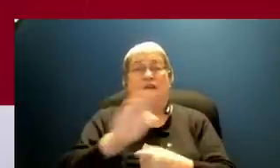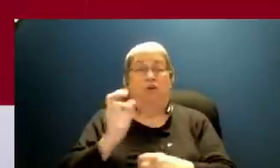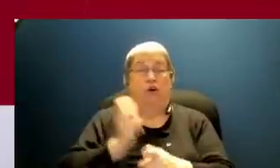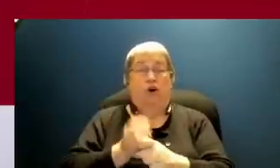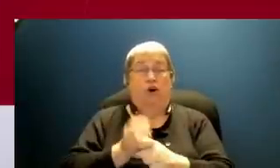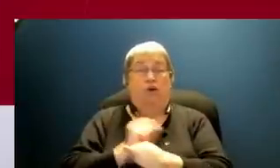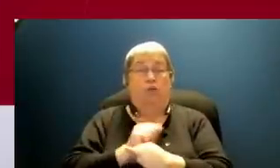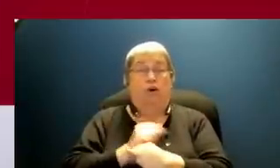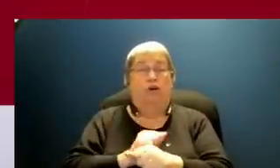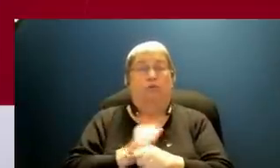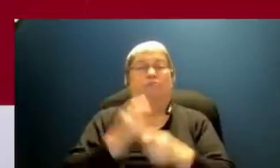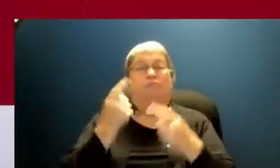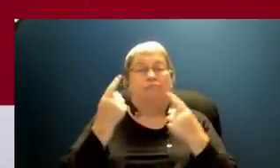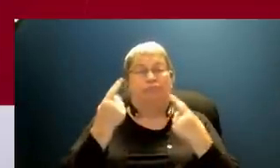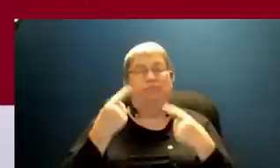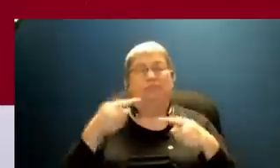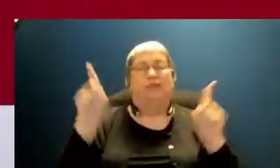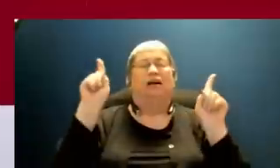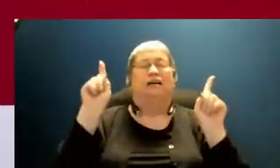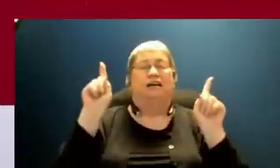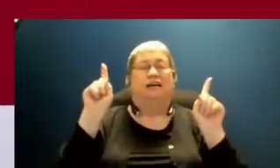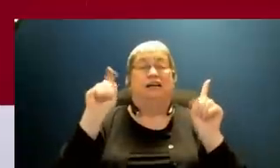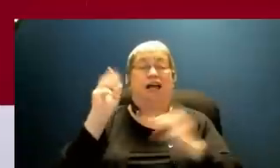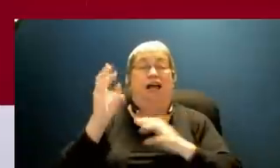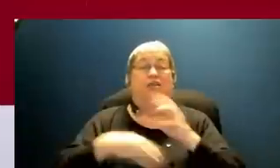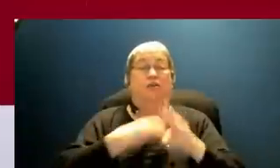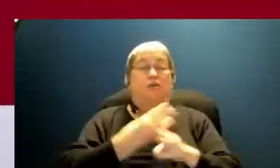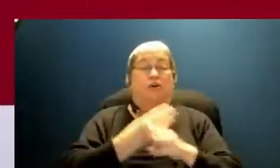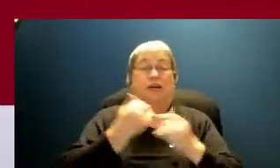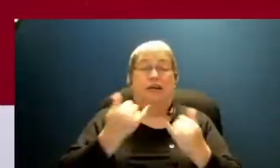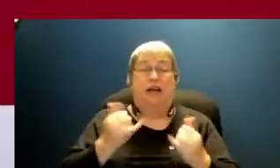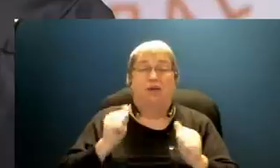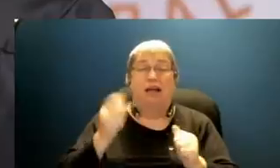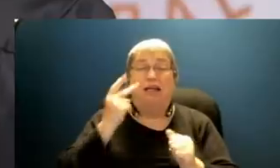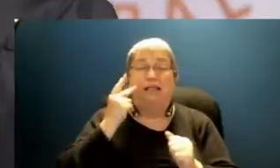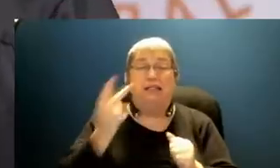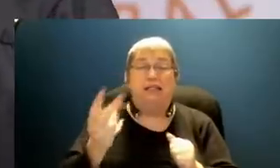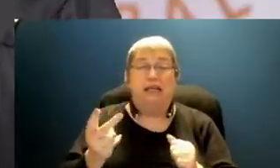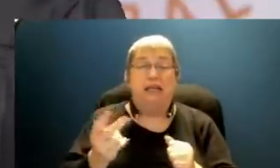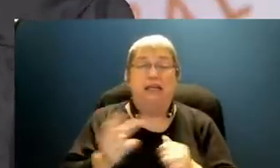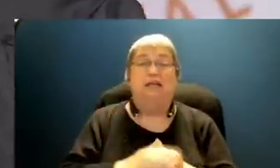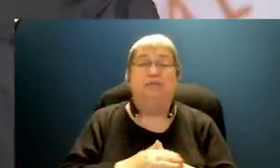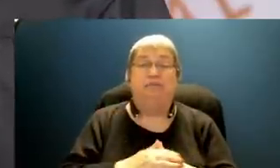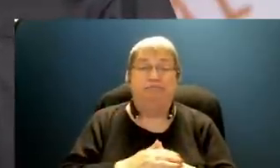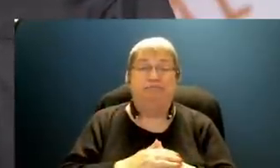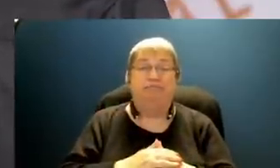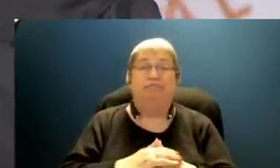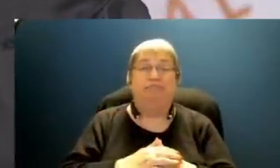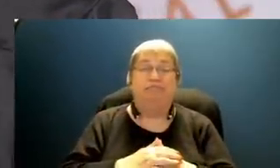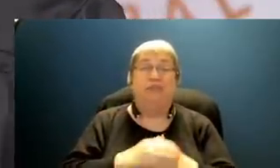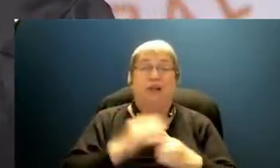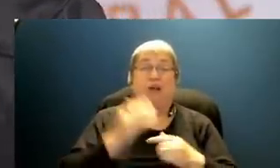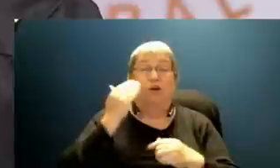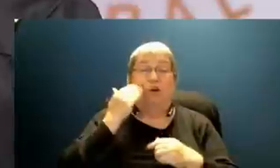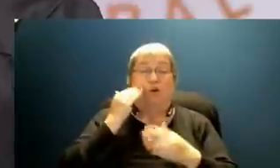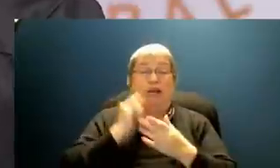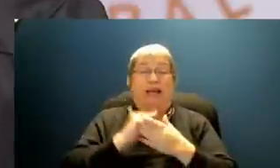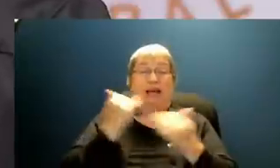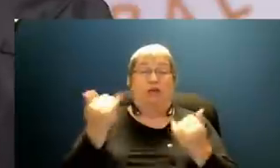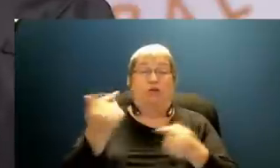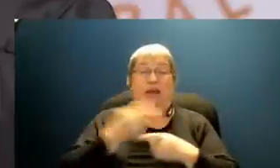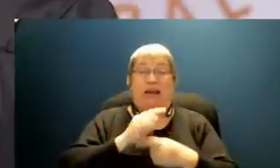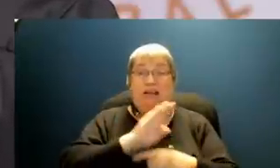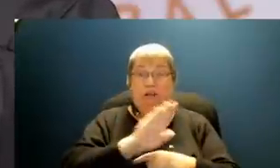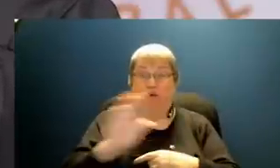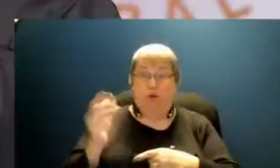off and the world gets to see how great you really are. And knowing that today is your day, I had to ask